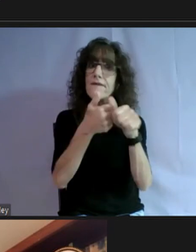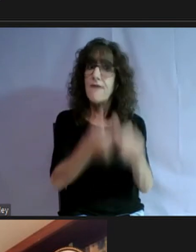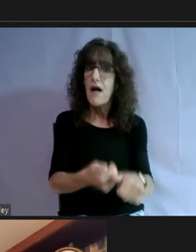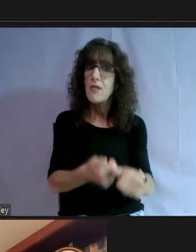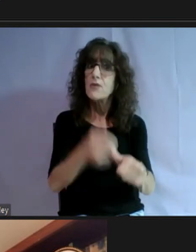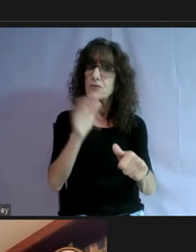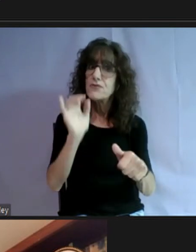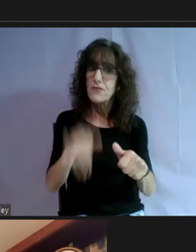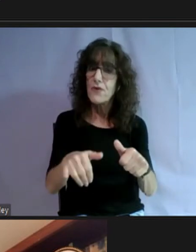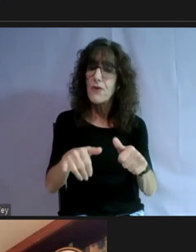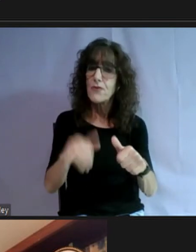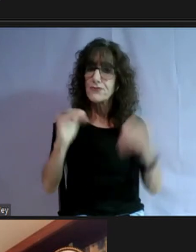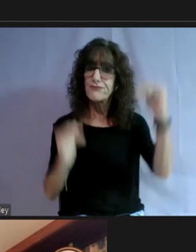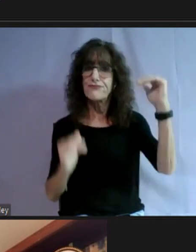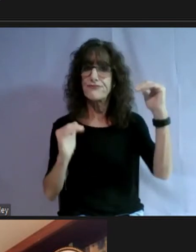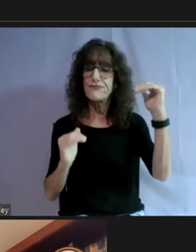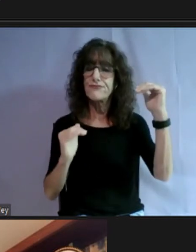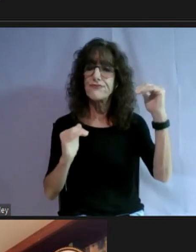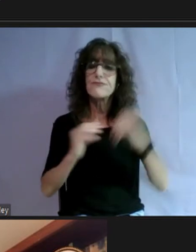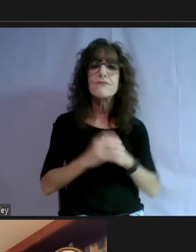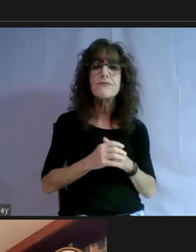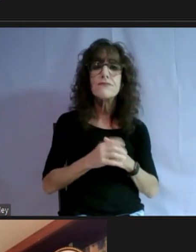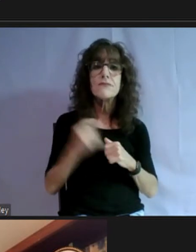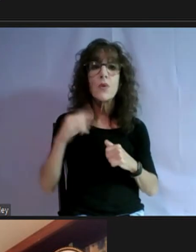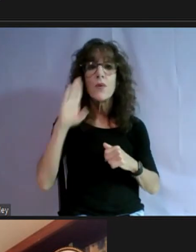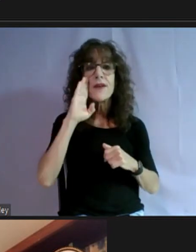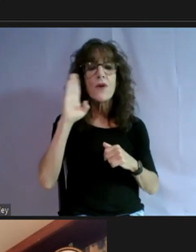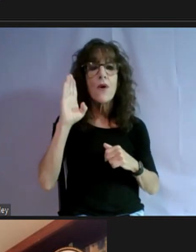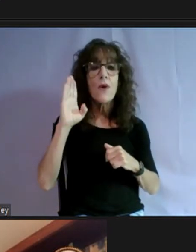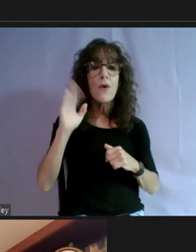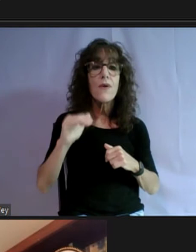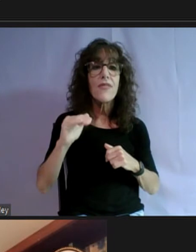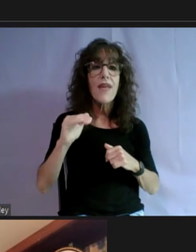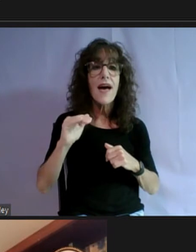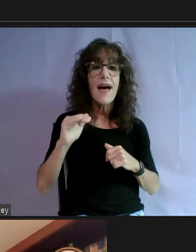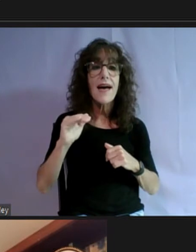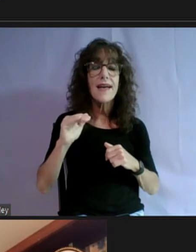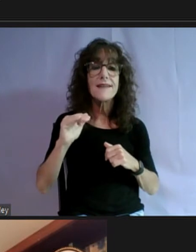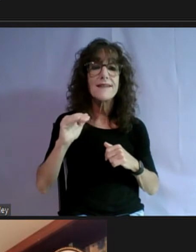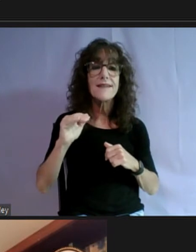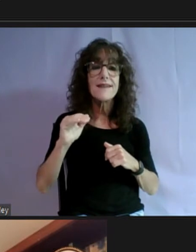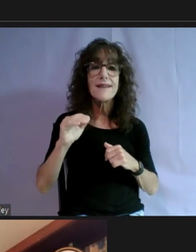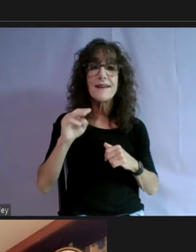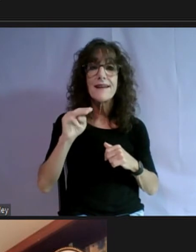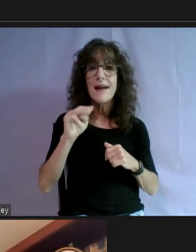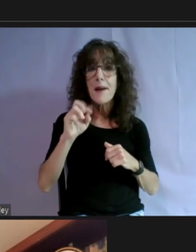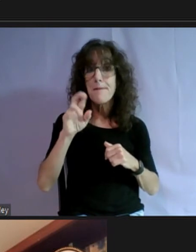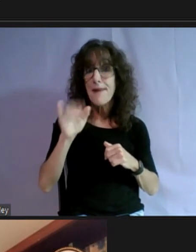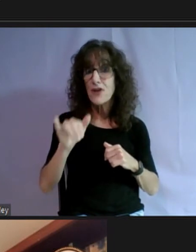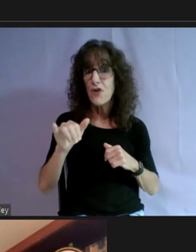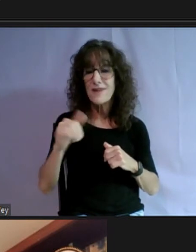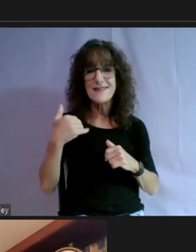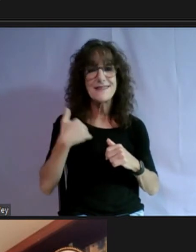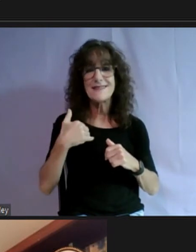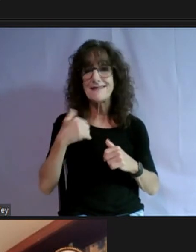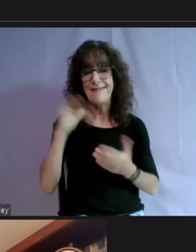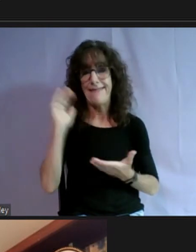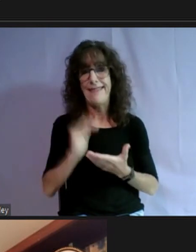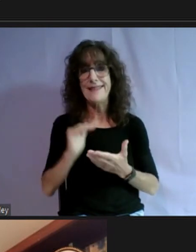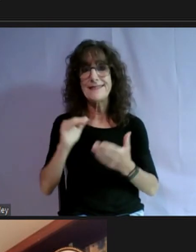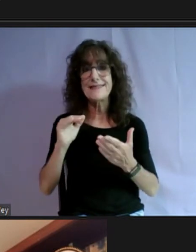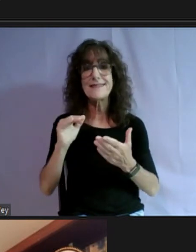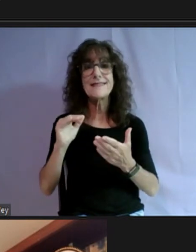already existed. Um, we know that racial minorities have had less access to healthcare and also